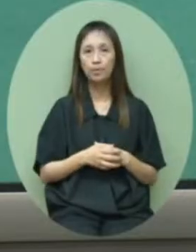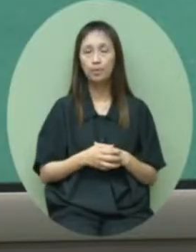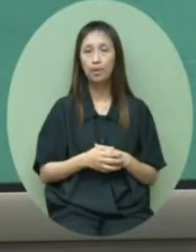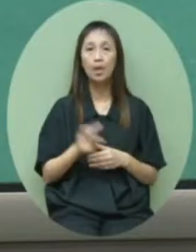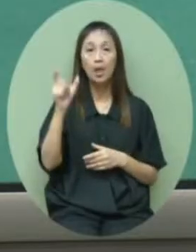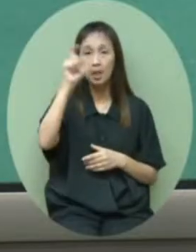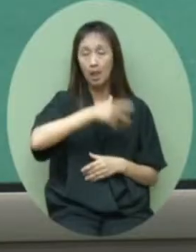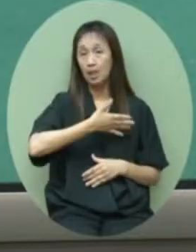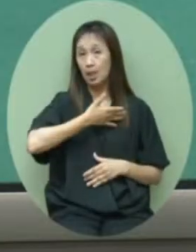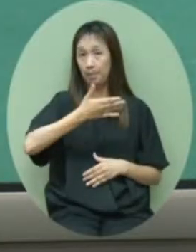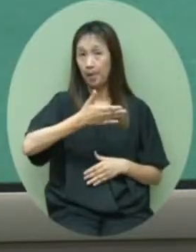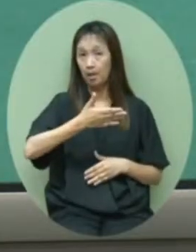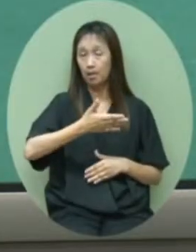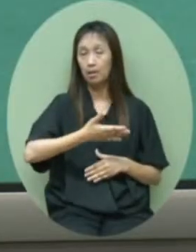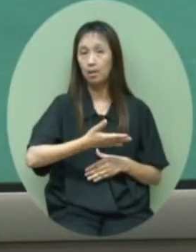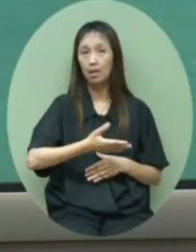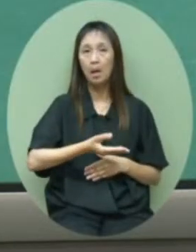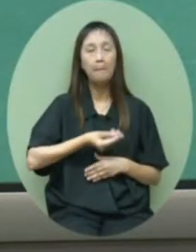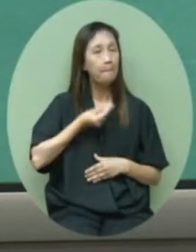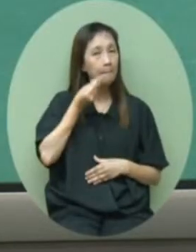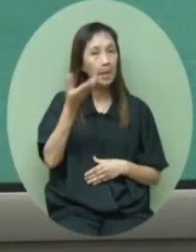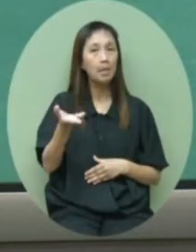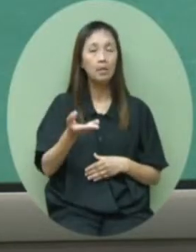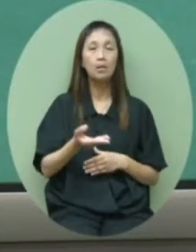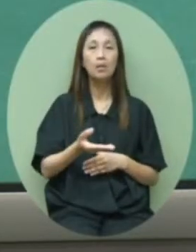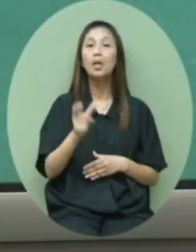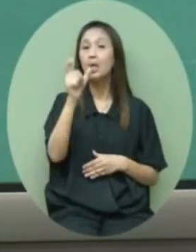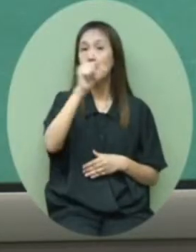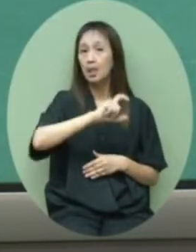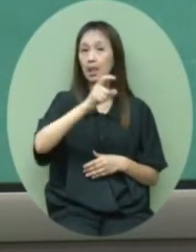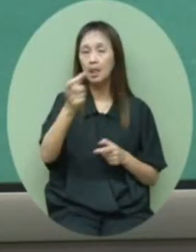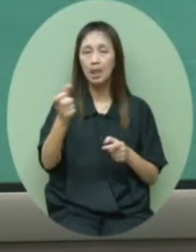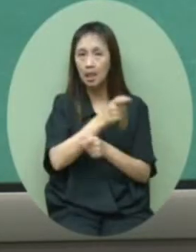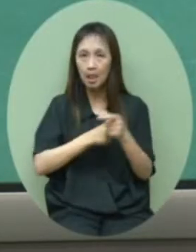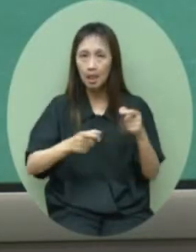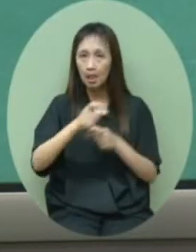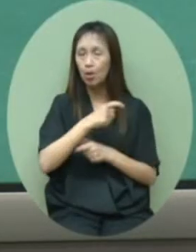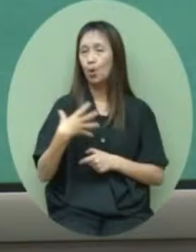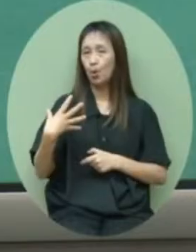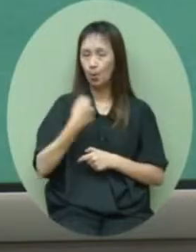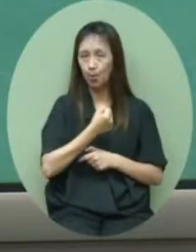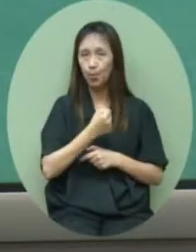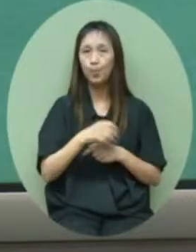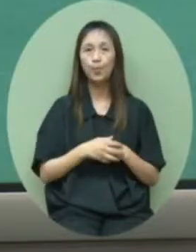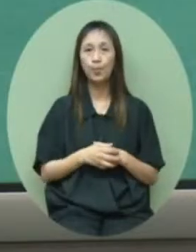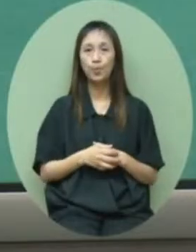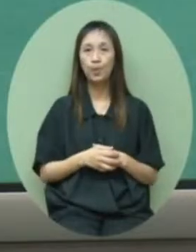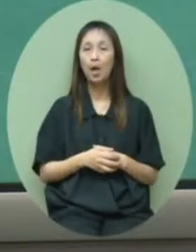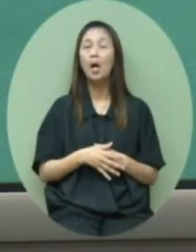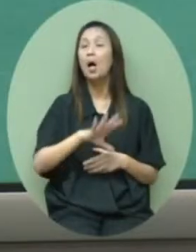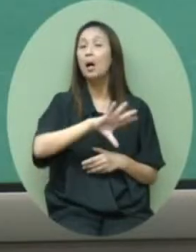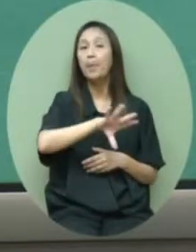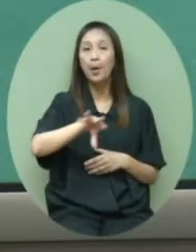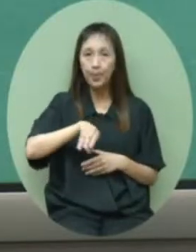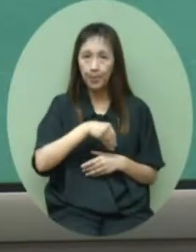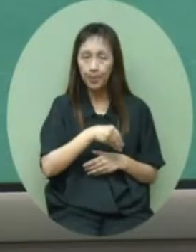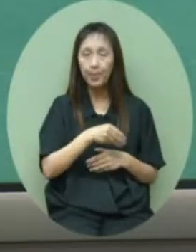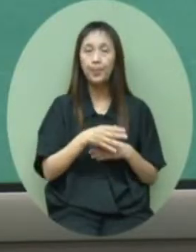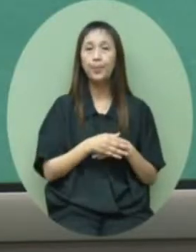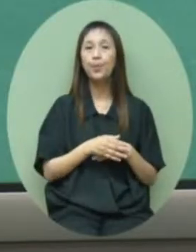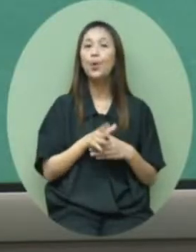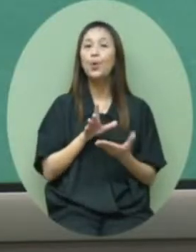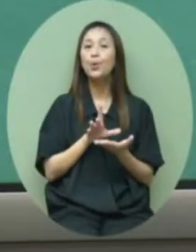different comments, so the taxi trade must take those seriously. The taxi licenses give